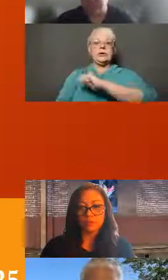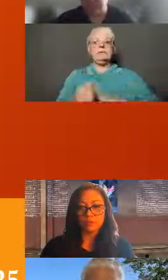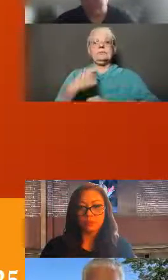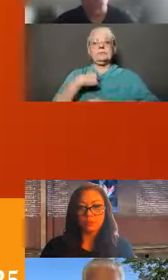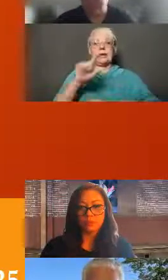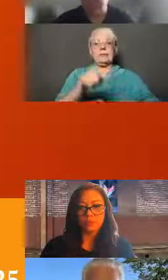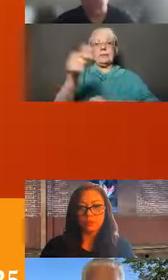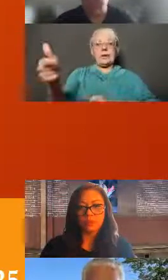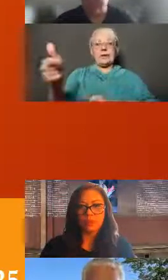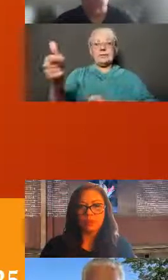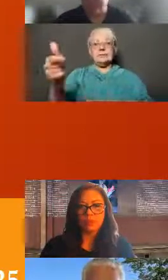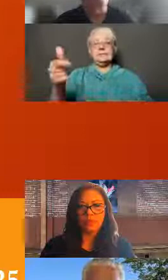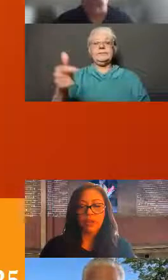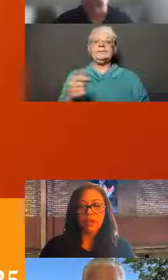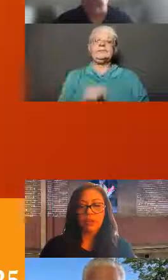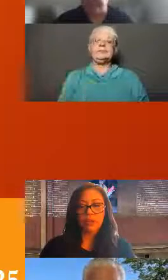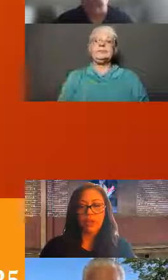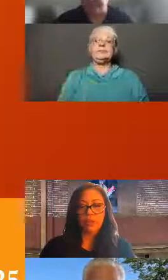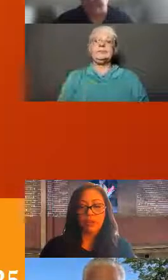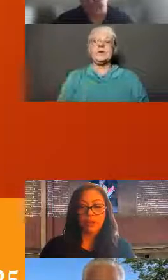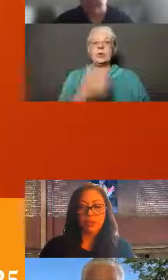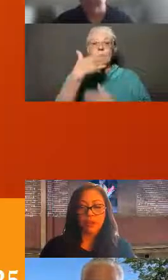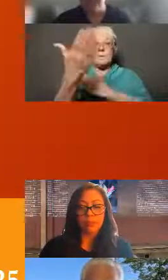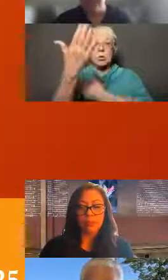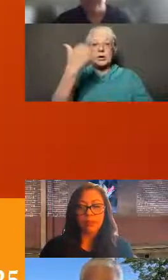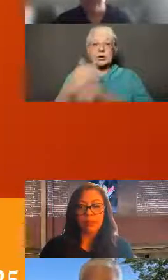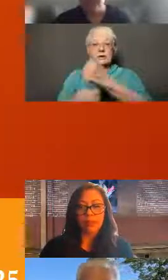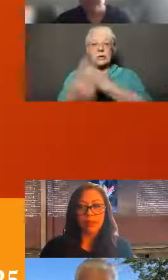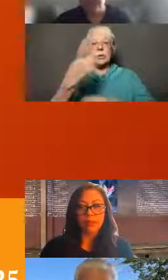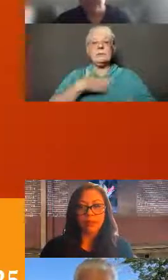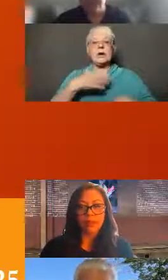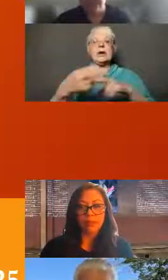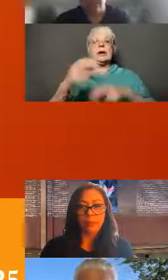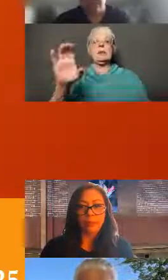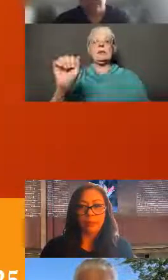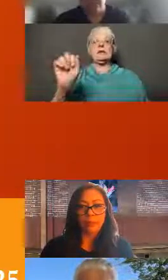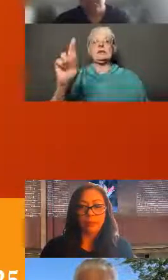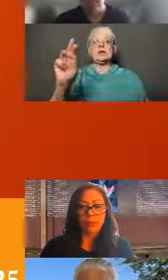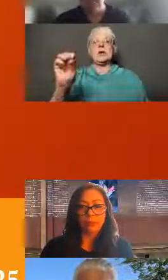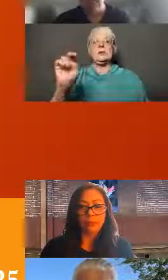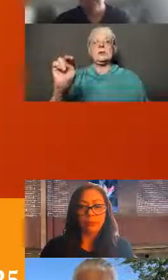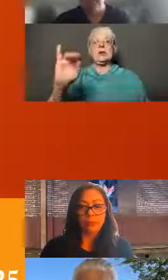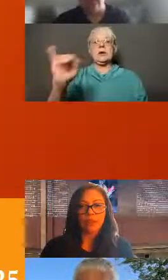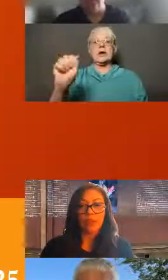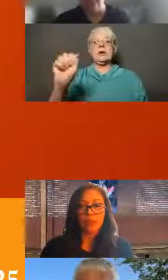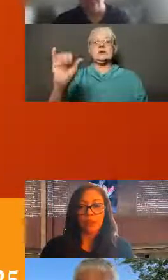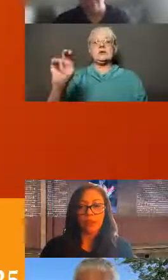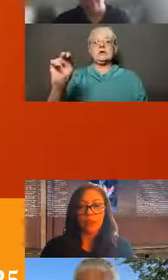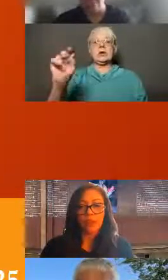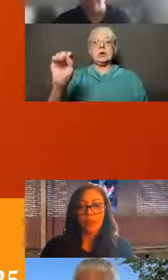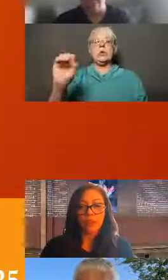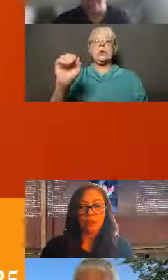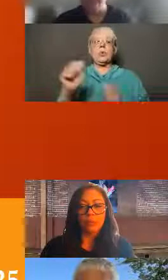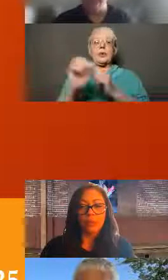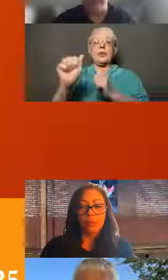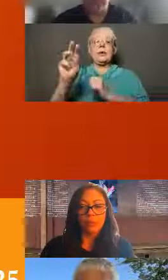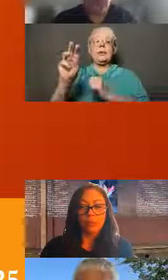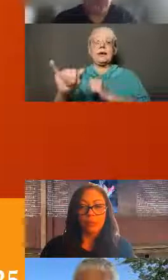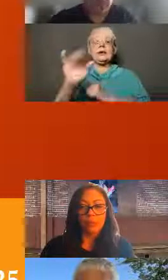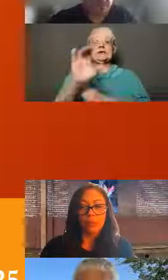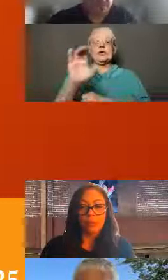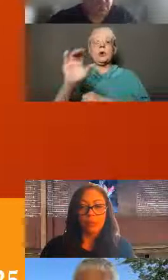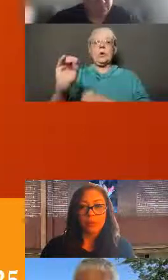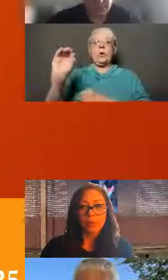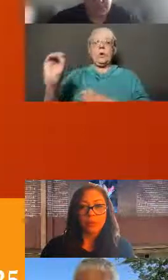Carmen. Good morning, everyone. My name is Carmen Jacinto. I'm with Amity Foundation. I'm the CEO of